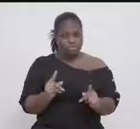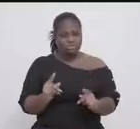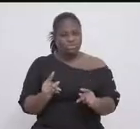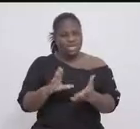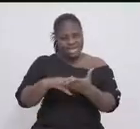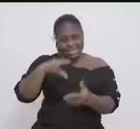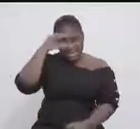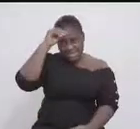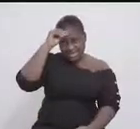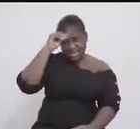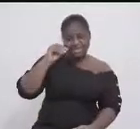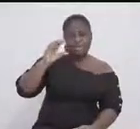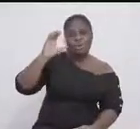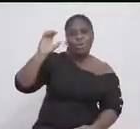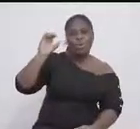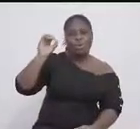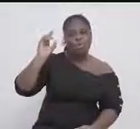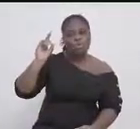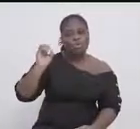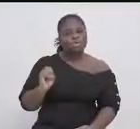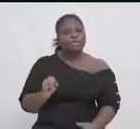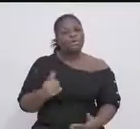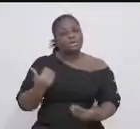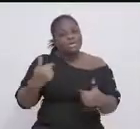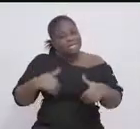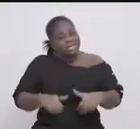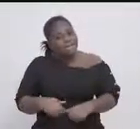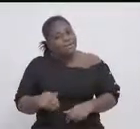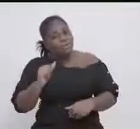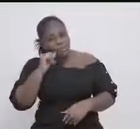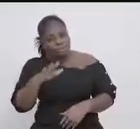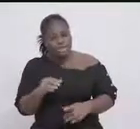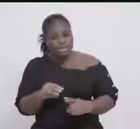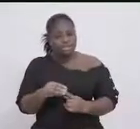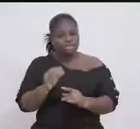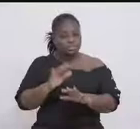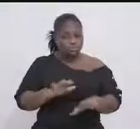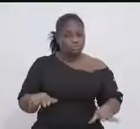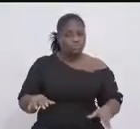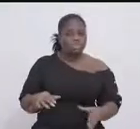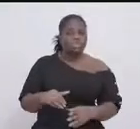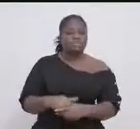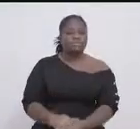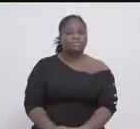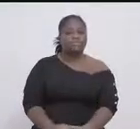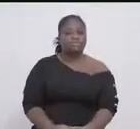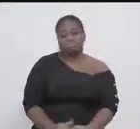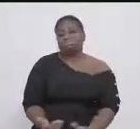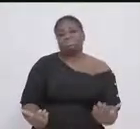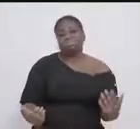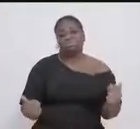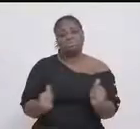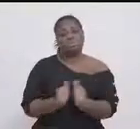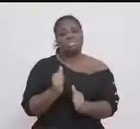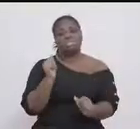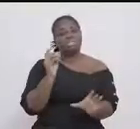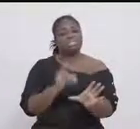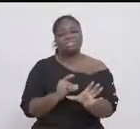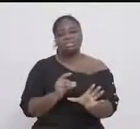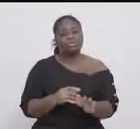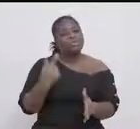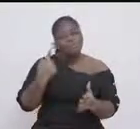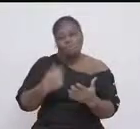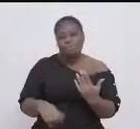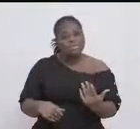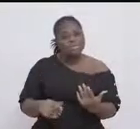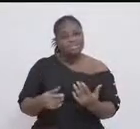more accessible to young women and children in particular, and even people in with disabilities? What's the